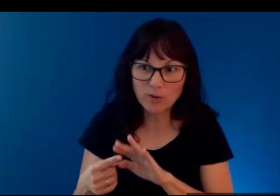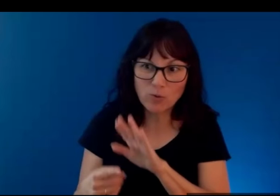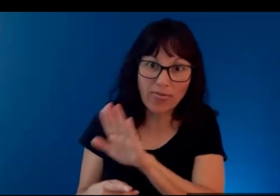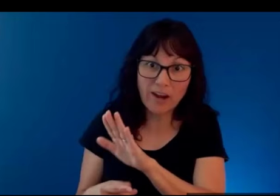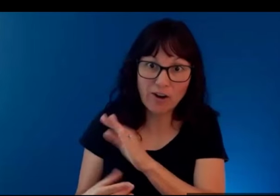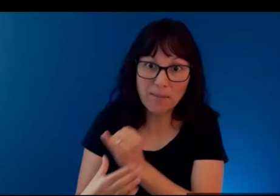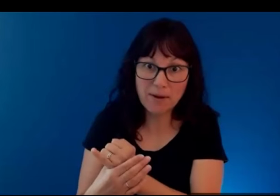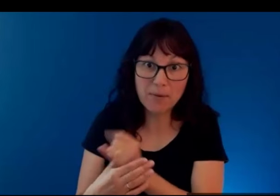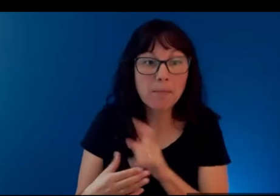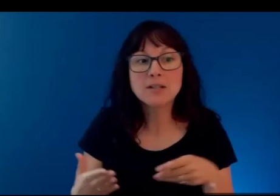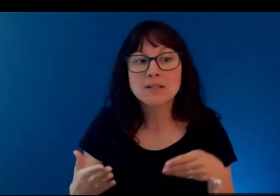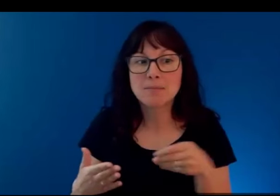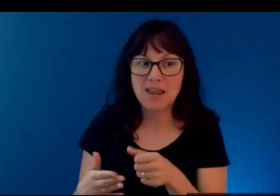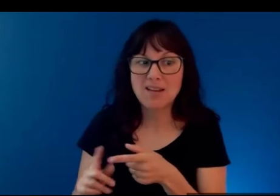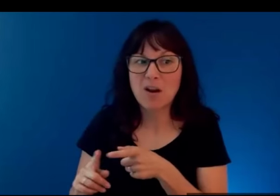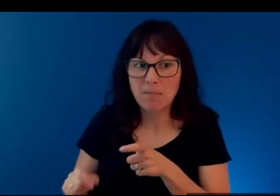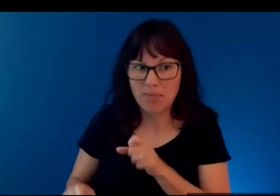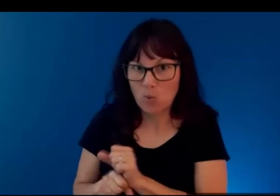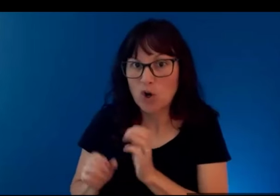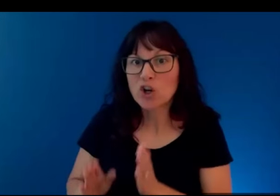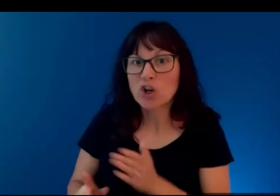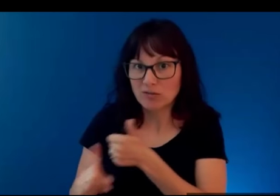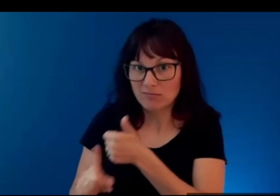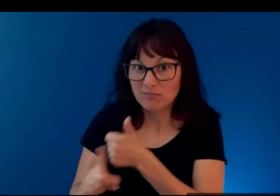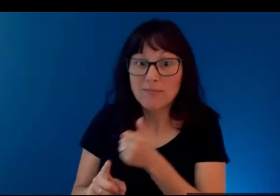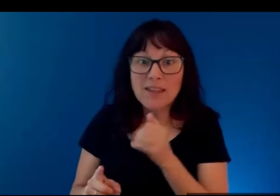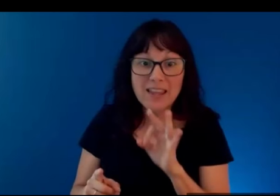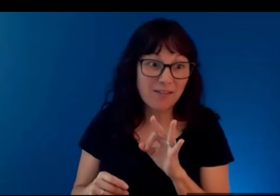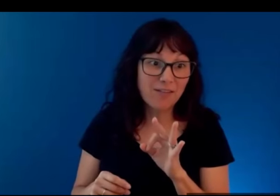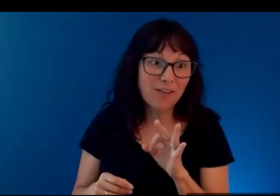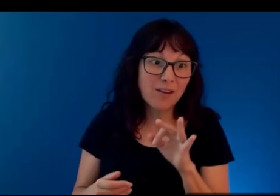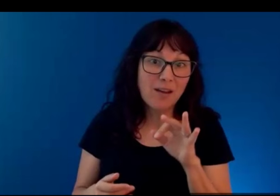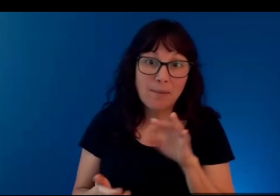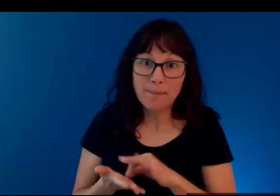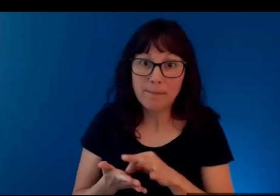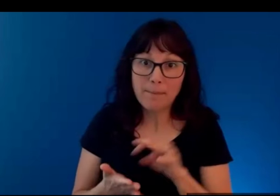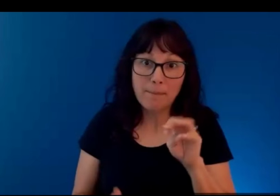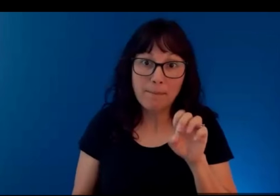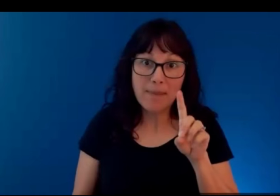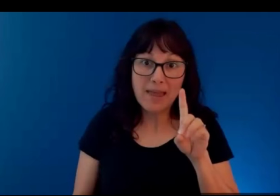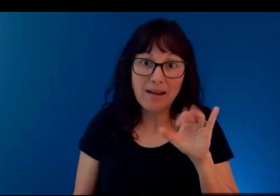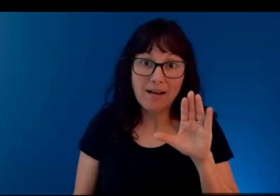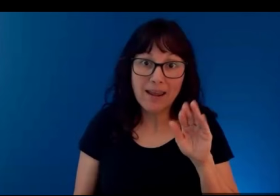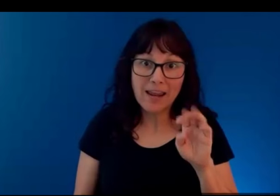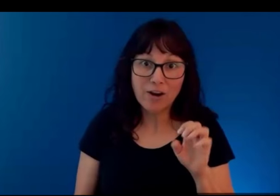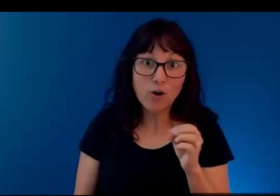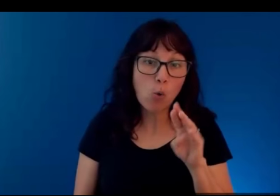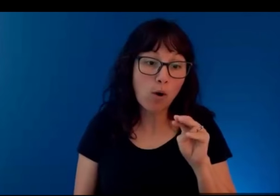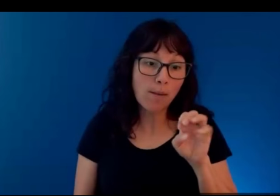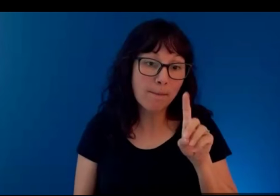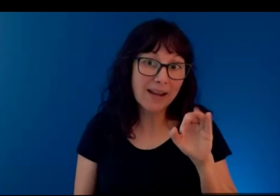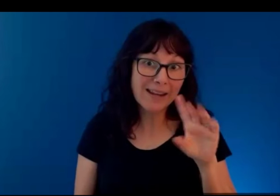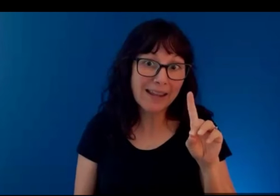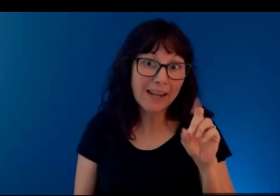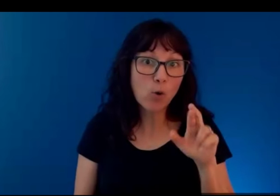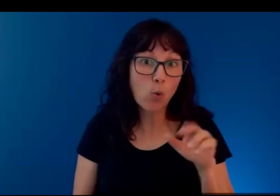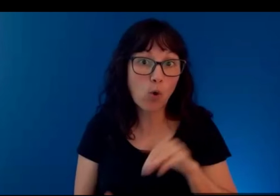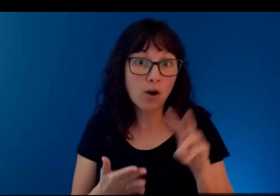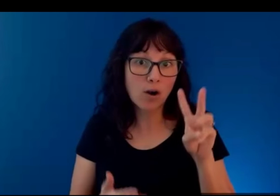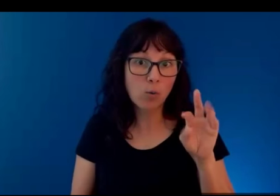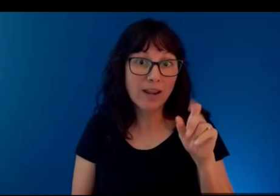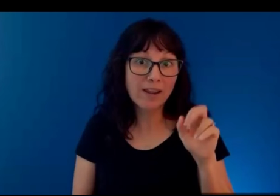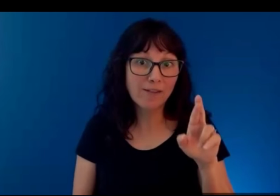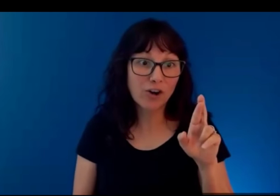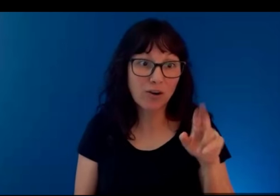to be paid by the worker. If it's paid for by Medicare or Medicaid or maybe waiver services, it's not